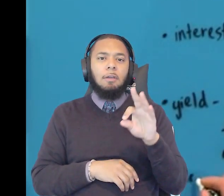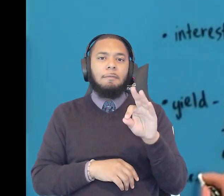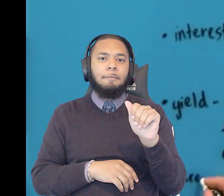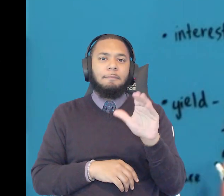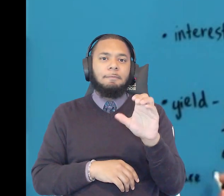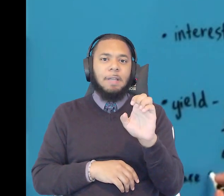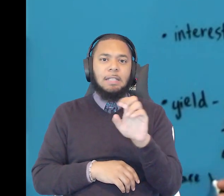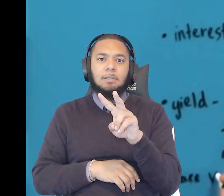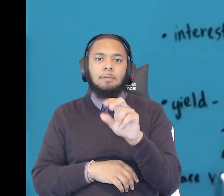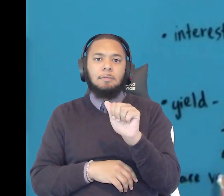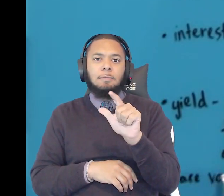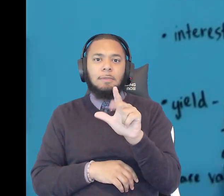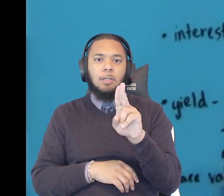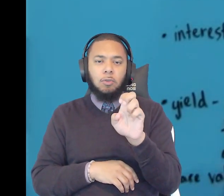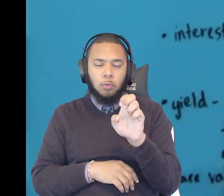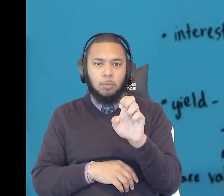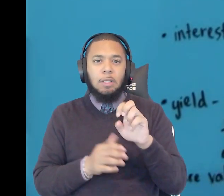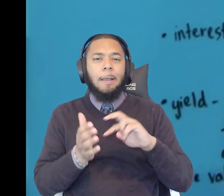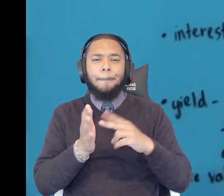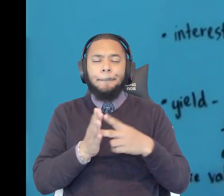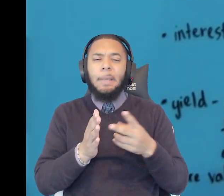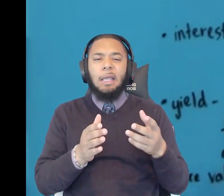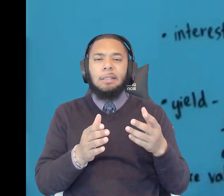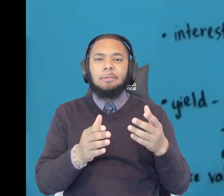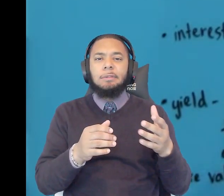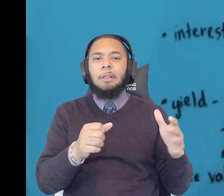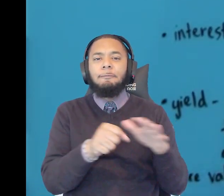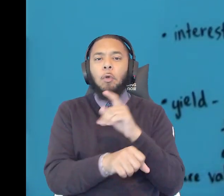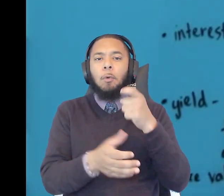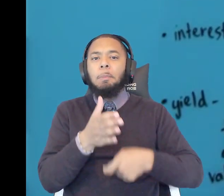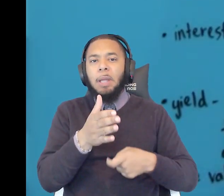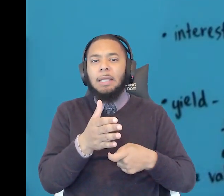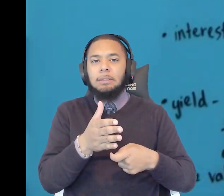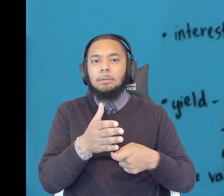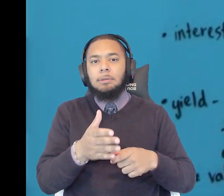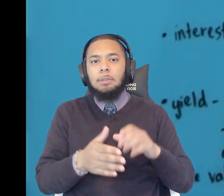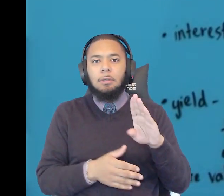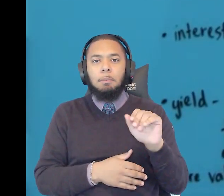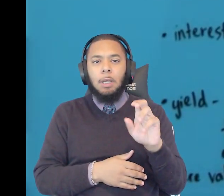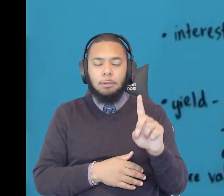value is the issue price of the bond.